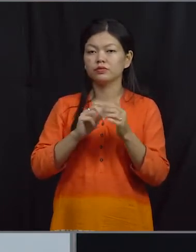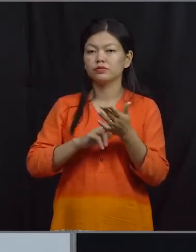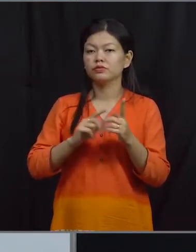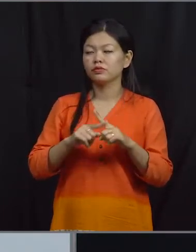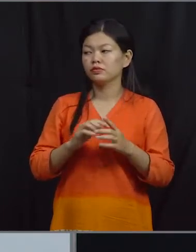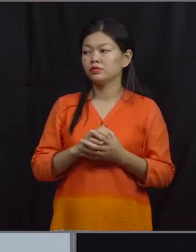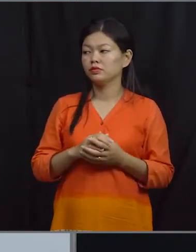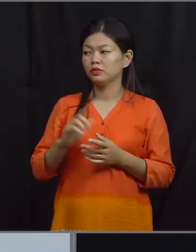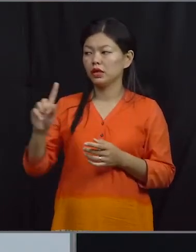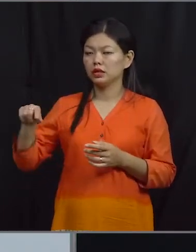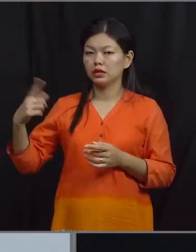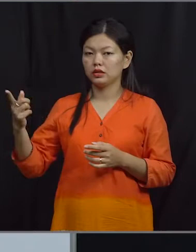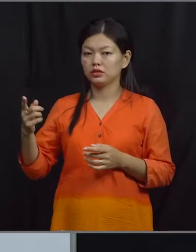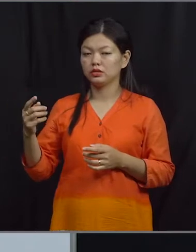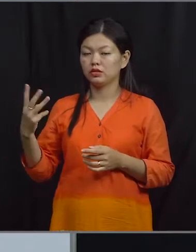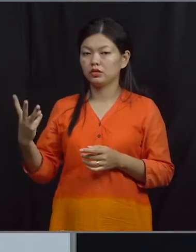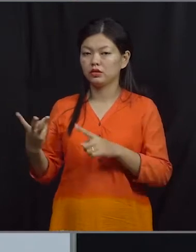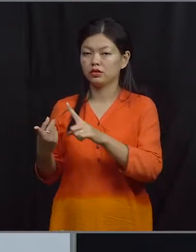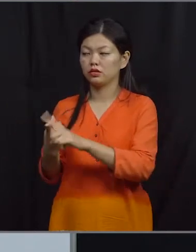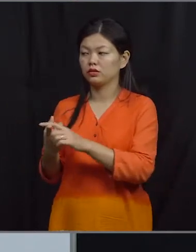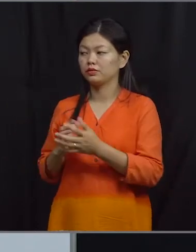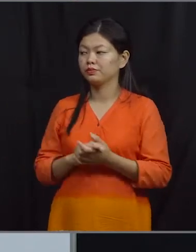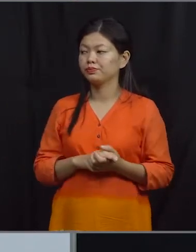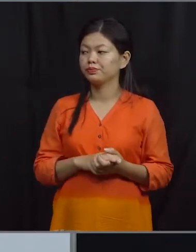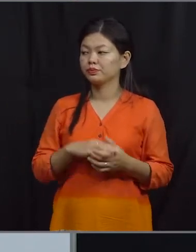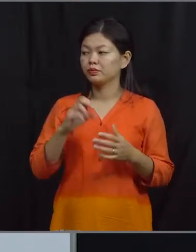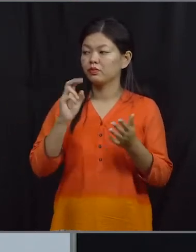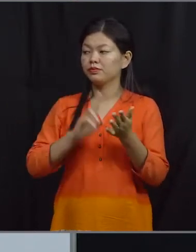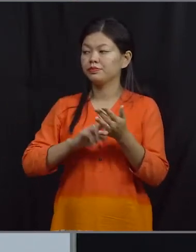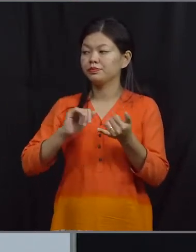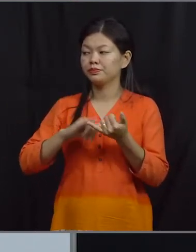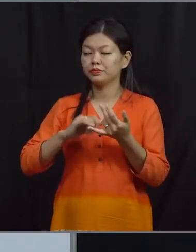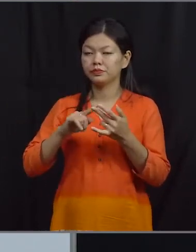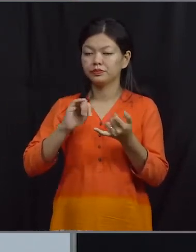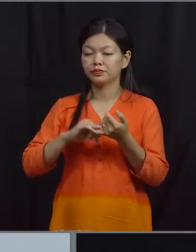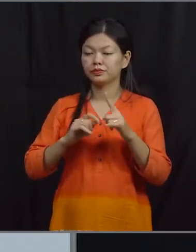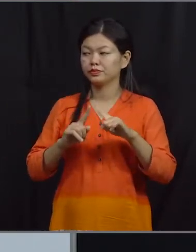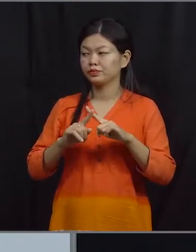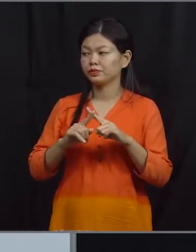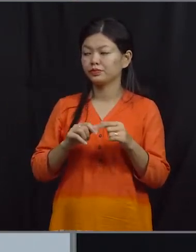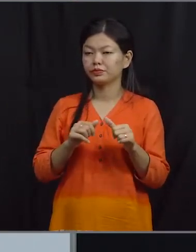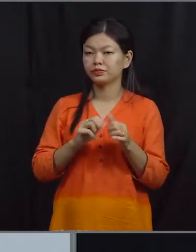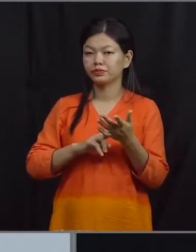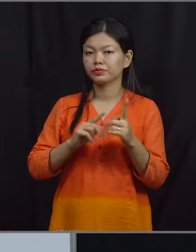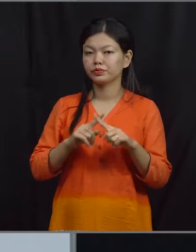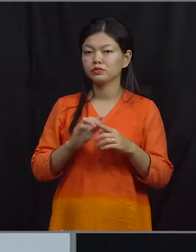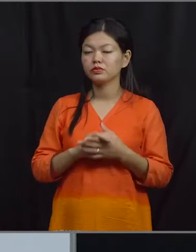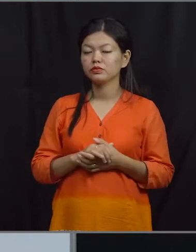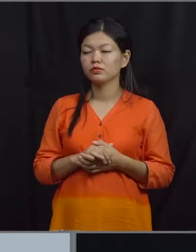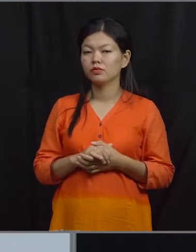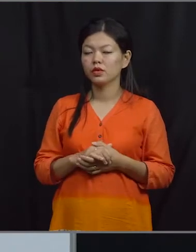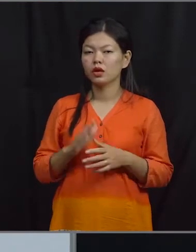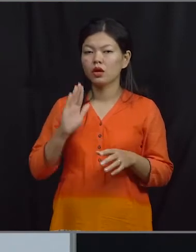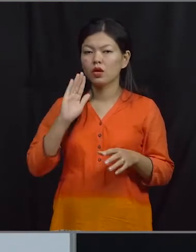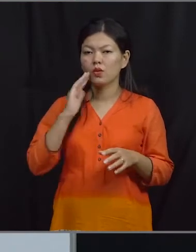And if it has infinitely many solutions, the system is said to be consistent. Okay, when we say that the system